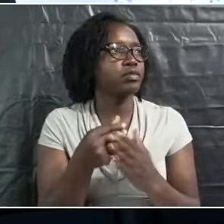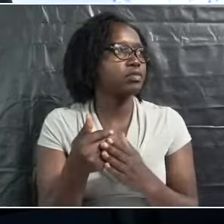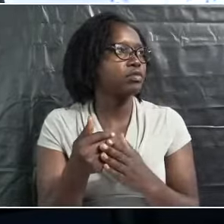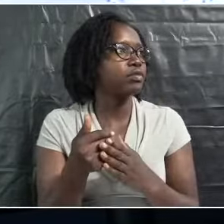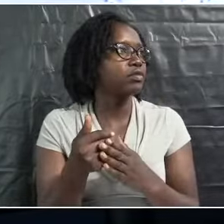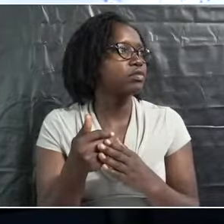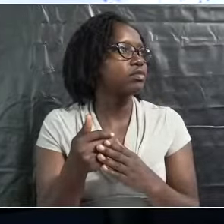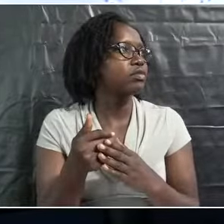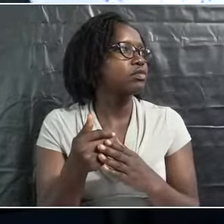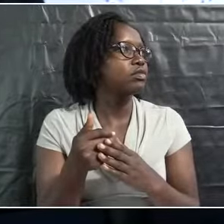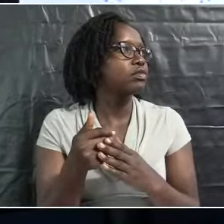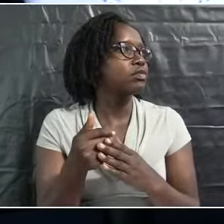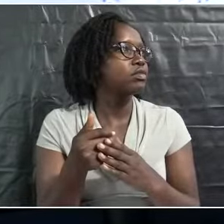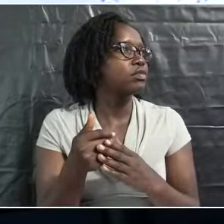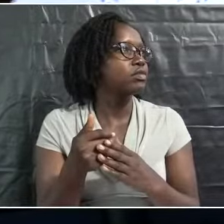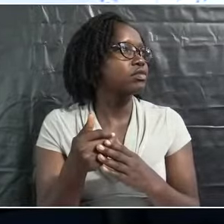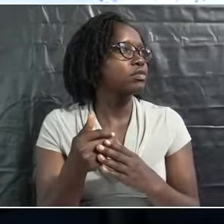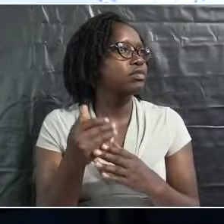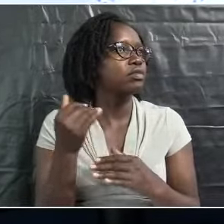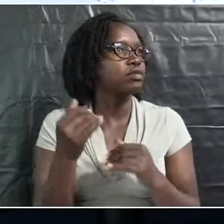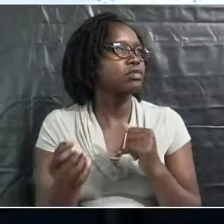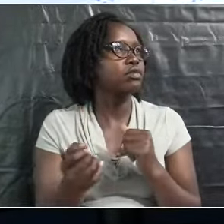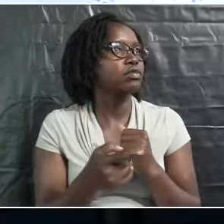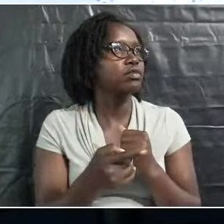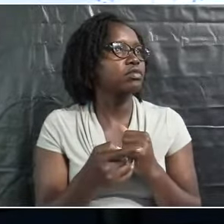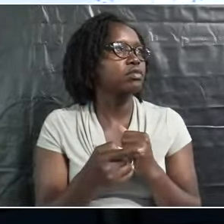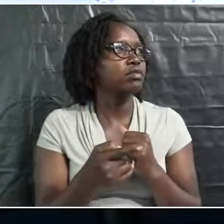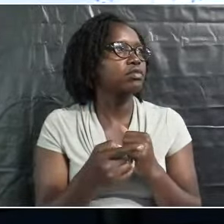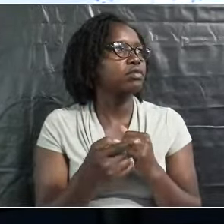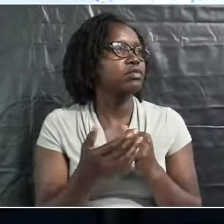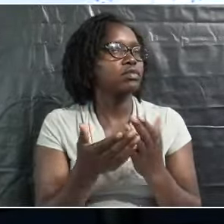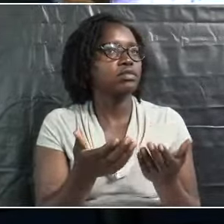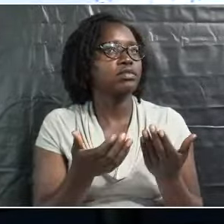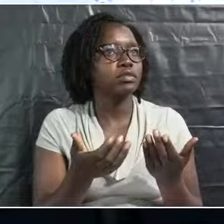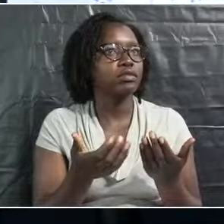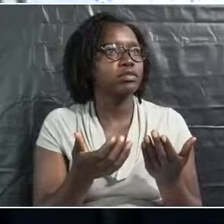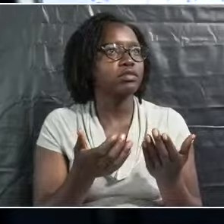shillings, at the end of the month, you need to bring